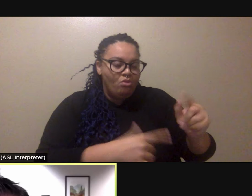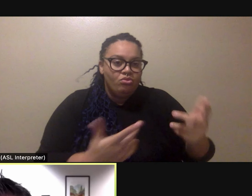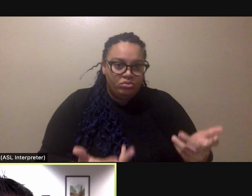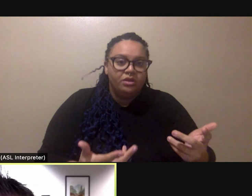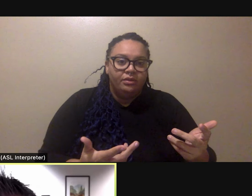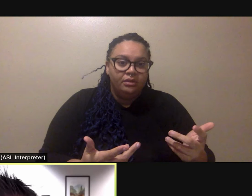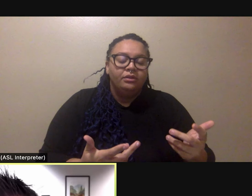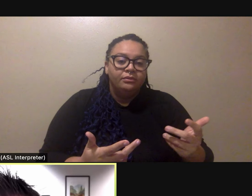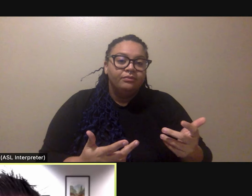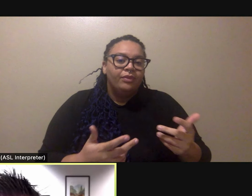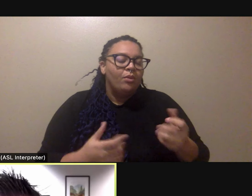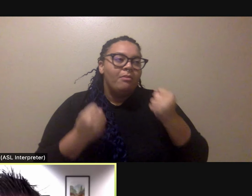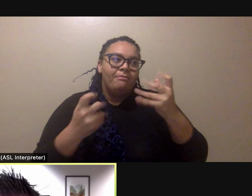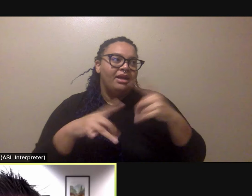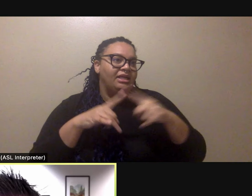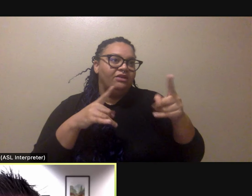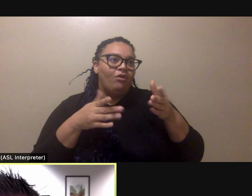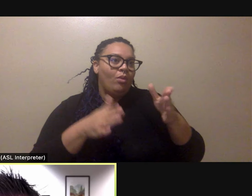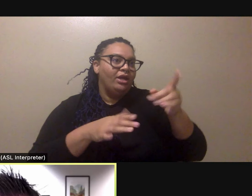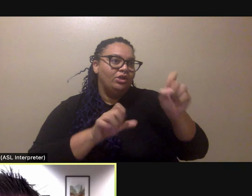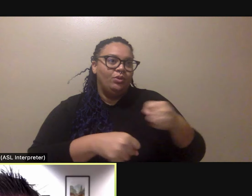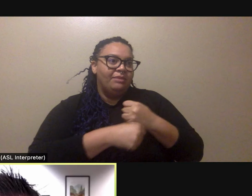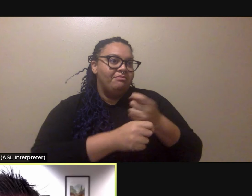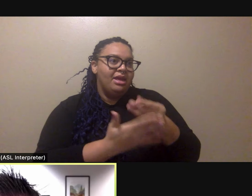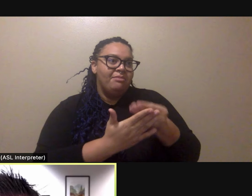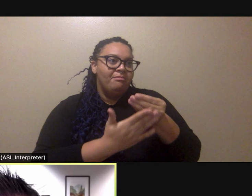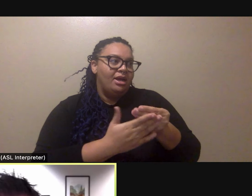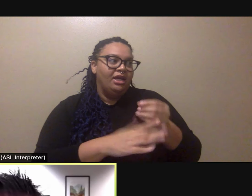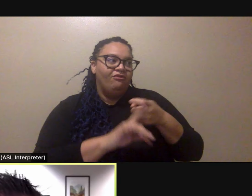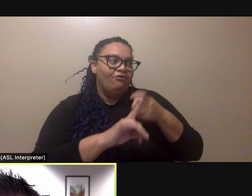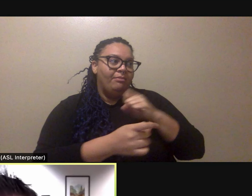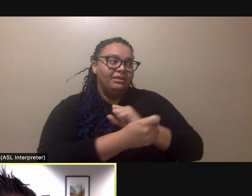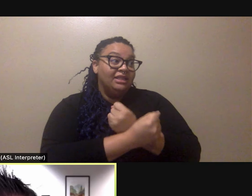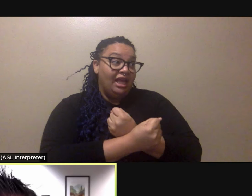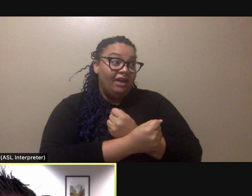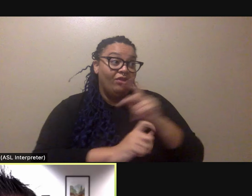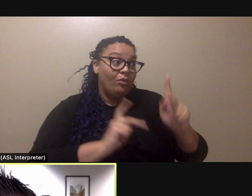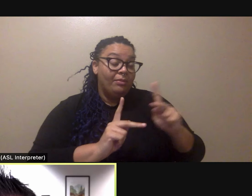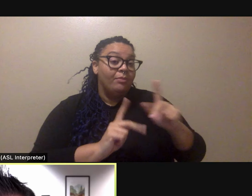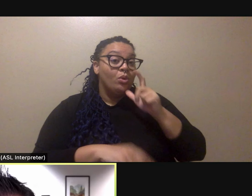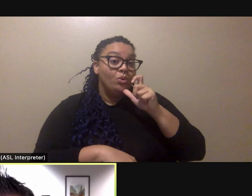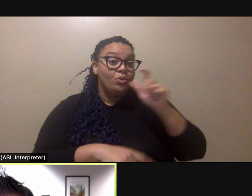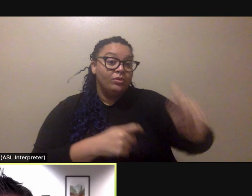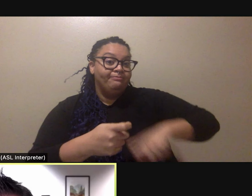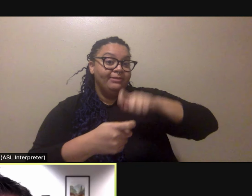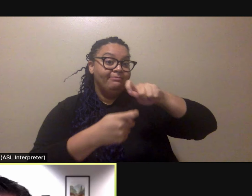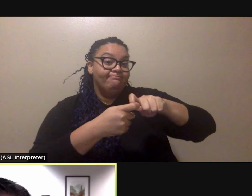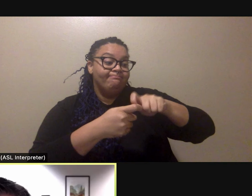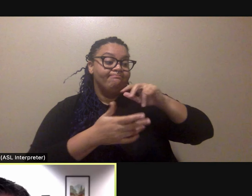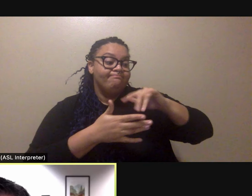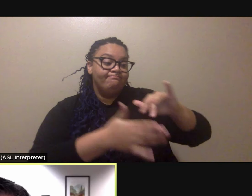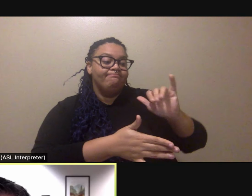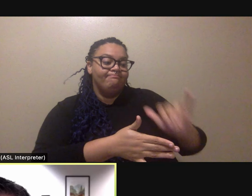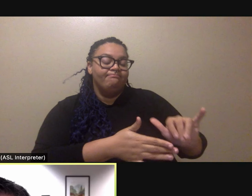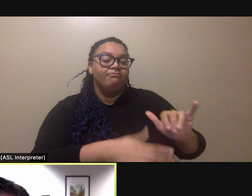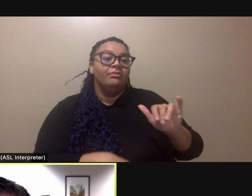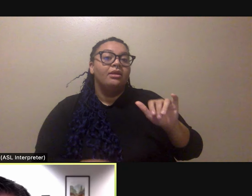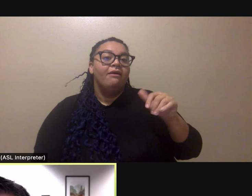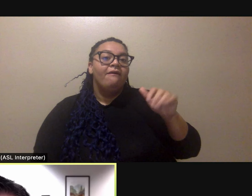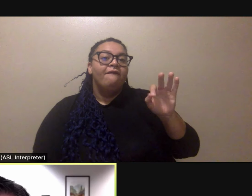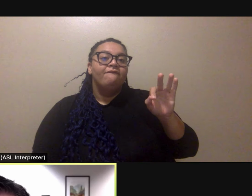There were all kinds of ways you could make money off of it. There were some people who specialized in that. Frederick Douglass was a good example of someone